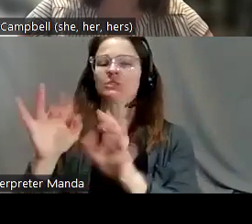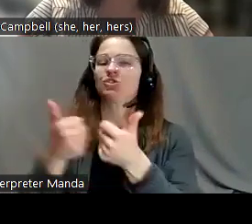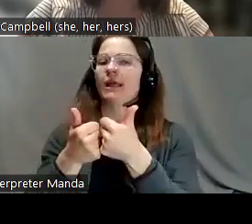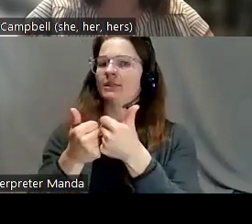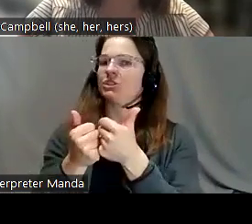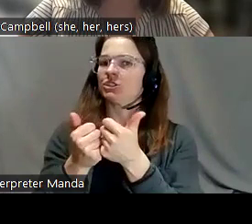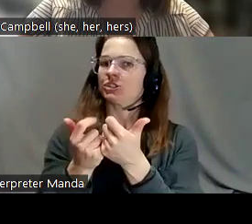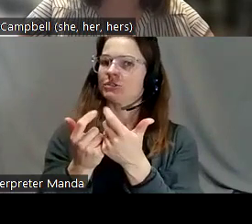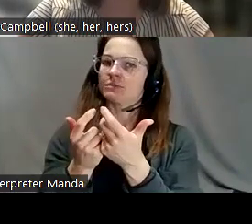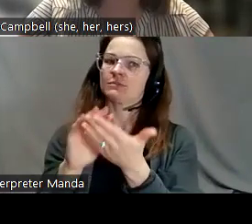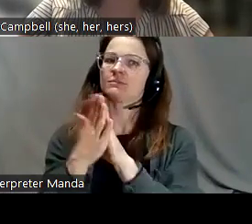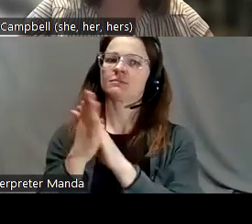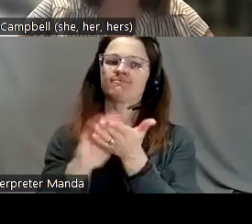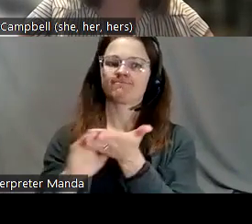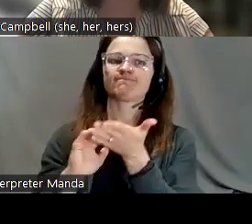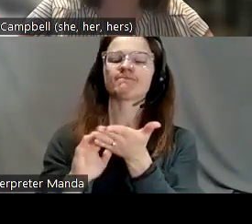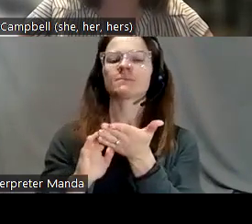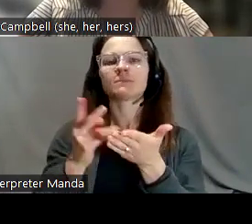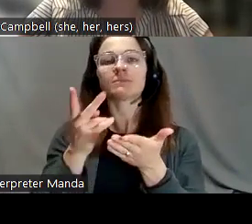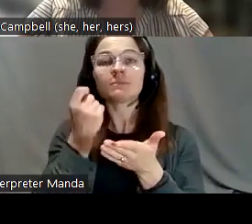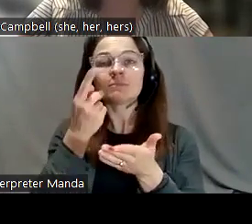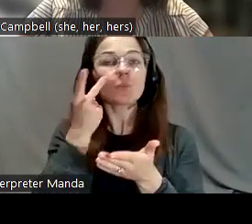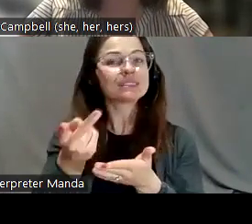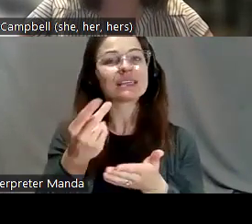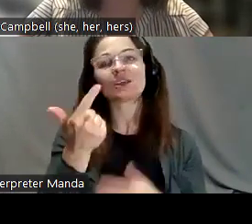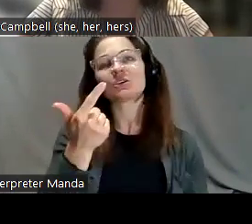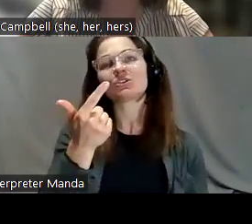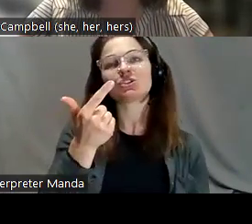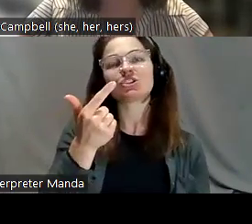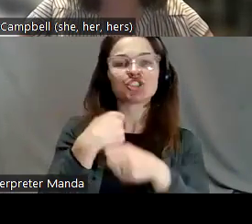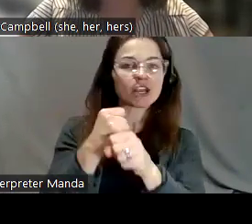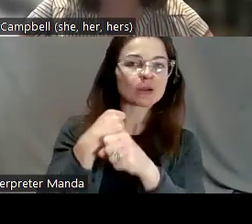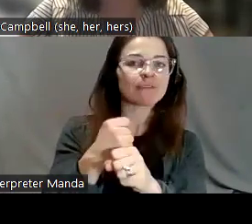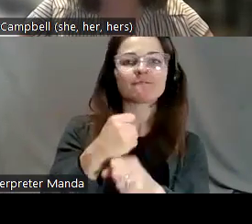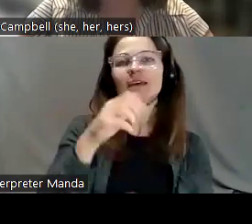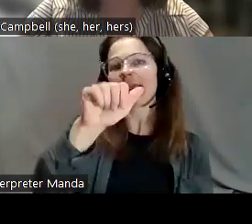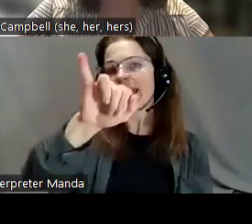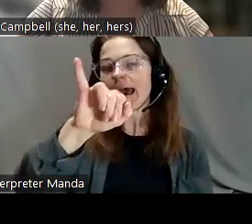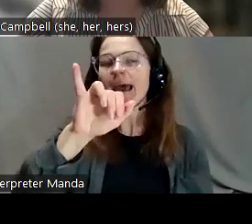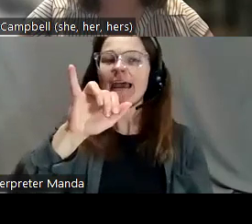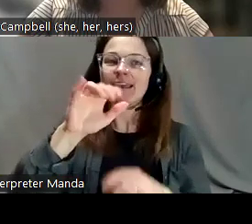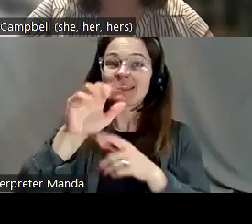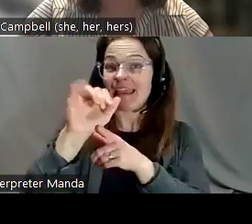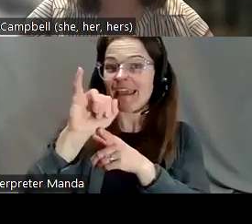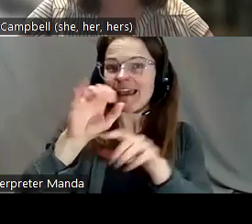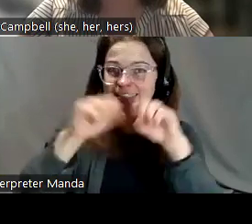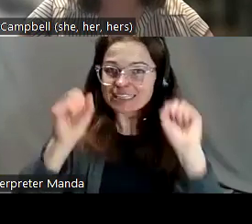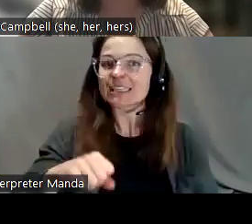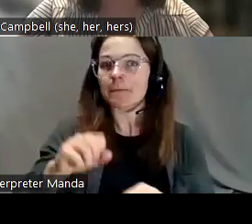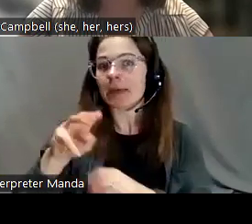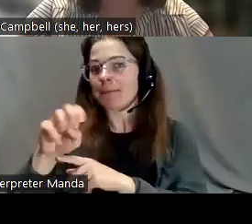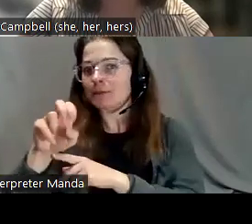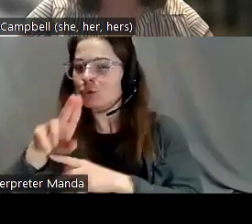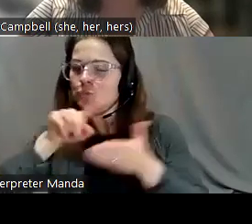interesting advancements in generative AI and learning AI systems, something that we're researching at MSU and